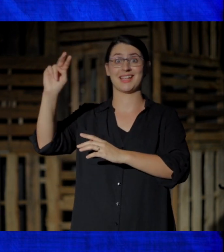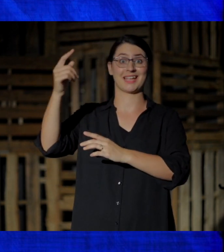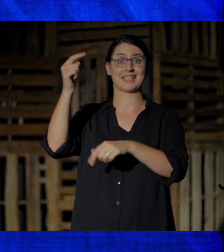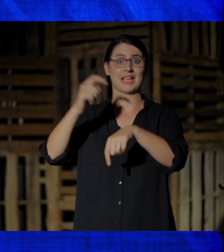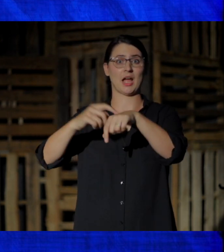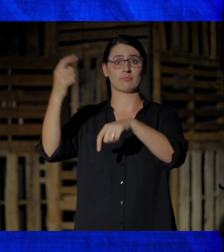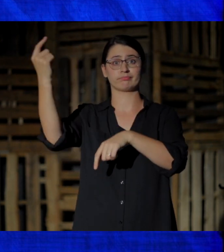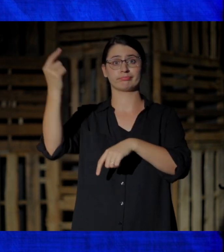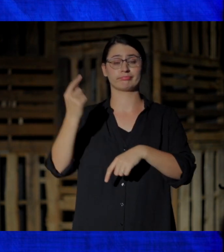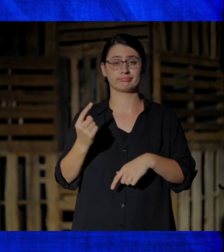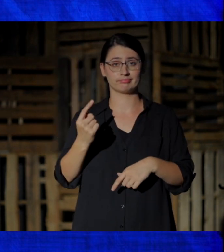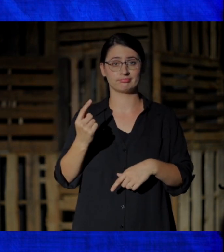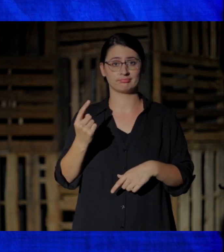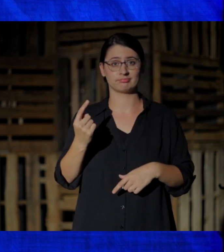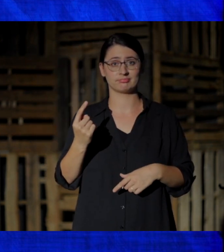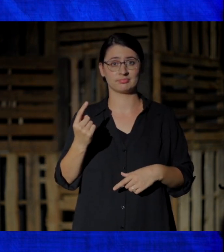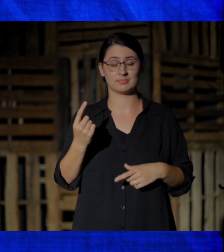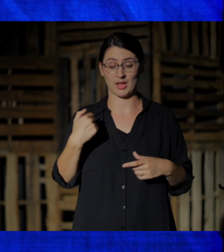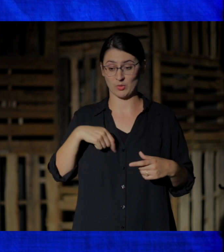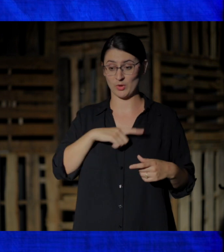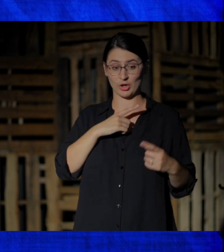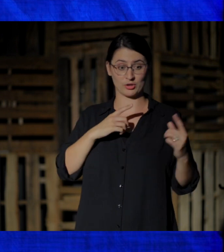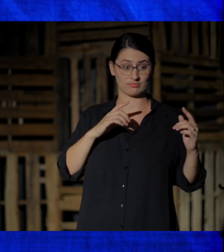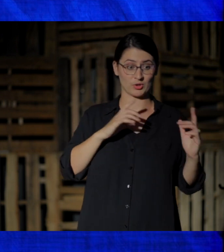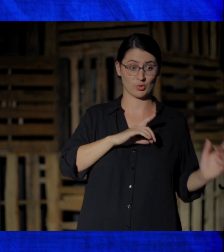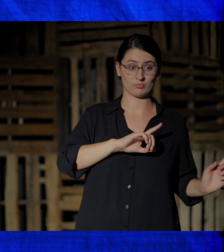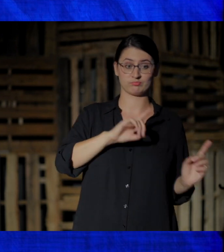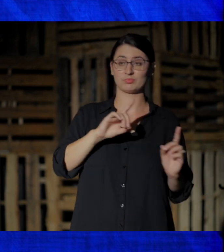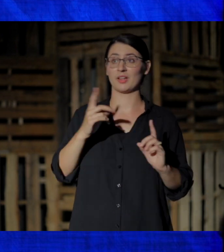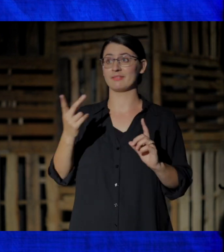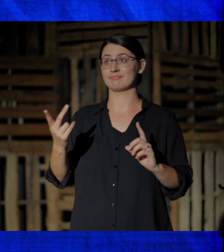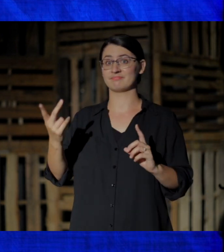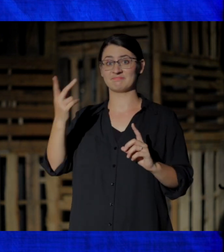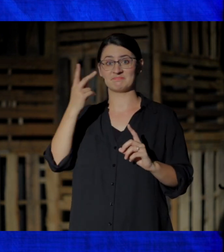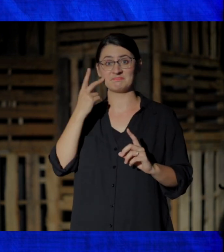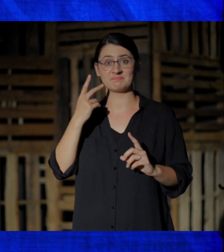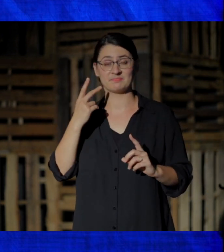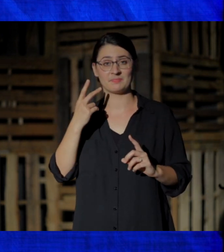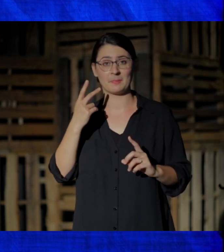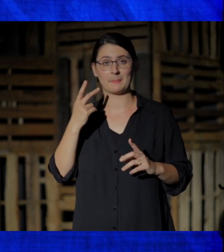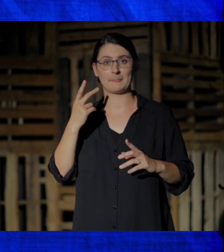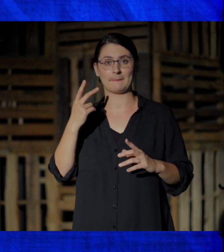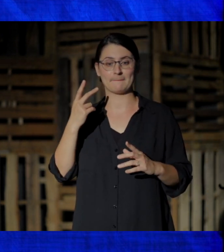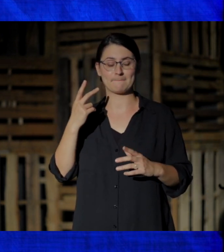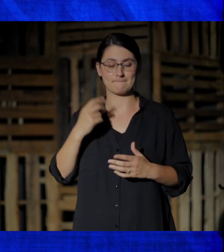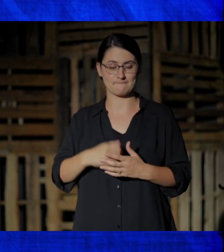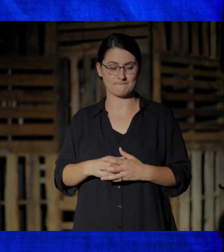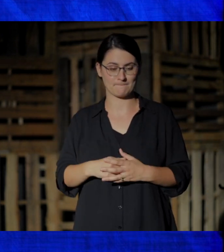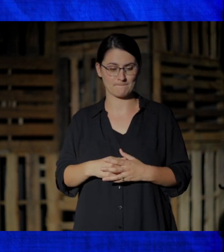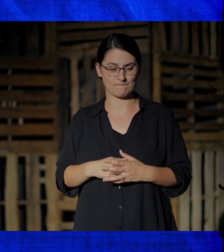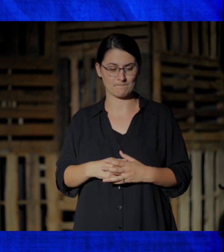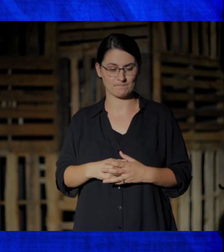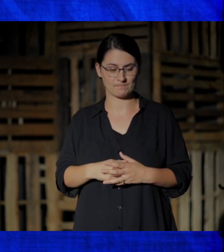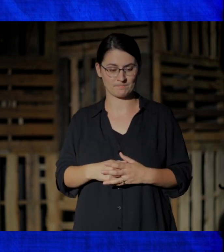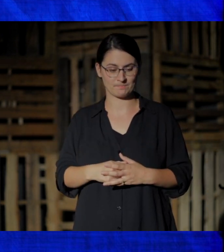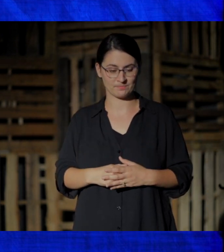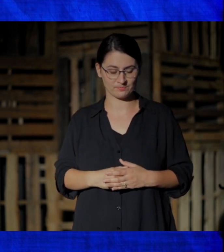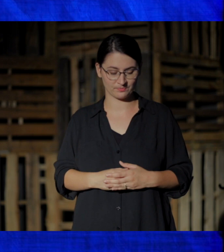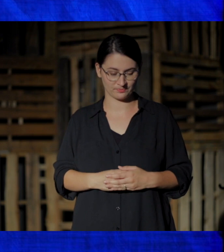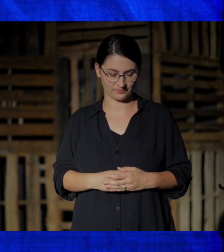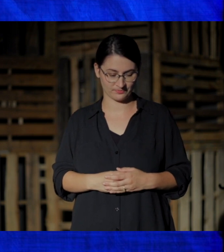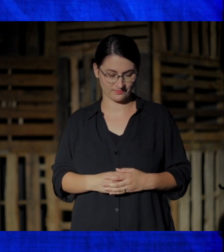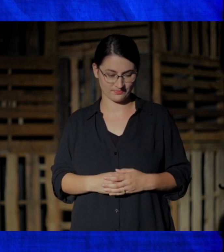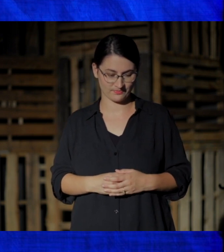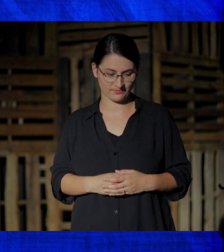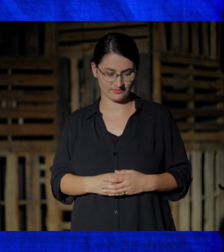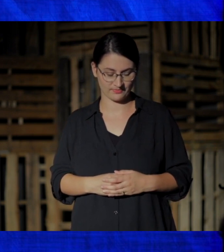go out of this city, just like they do when any other dignitary comes to the city to blow the trumpets. Everybody's like, oh, look, they run out, they greet them, and then they come